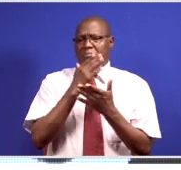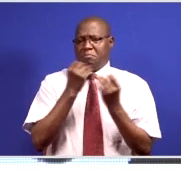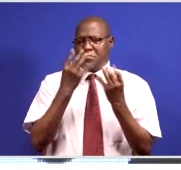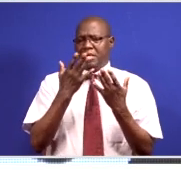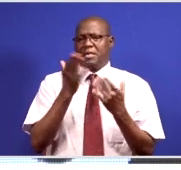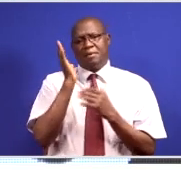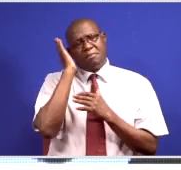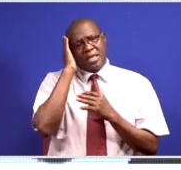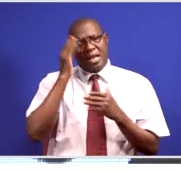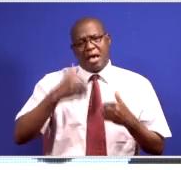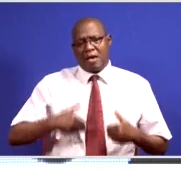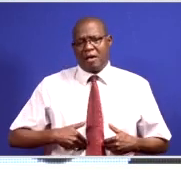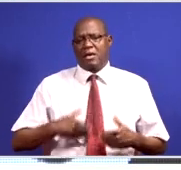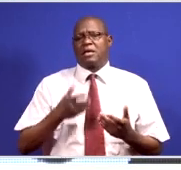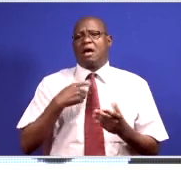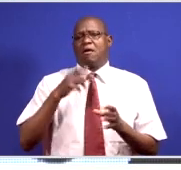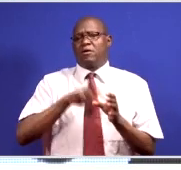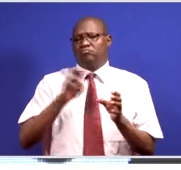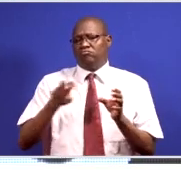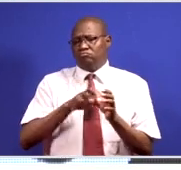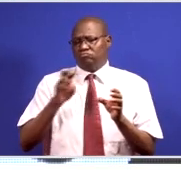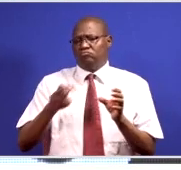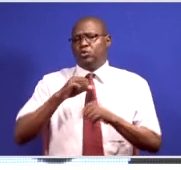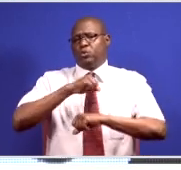to increase in school dropouts. Here is the report.